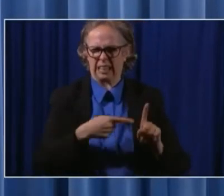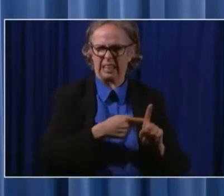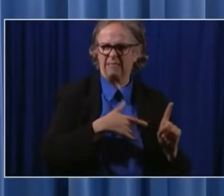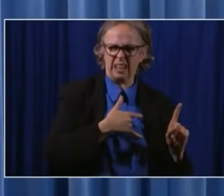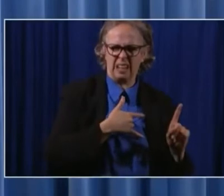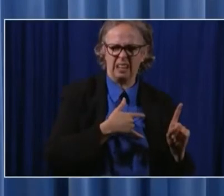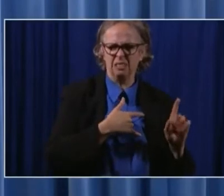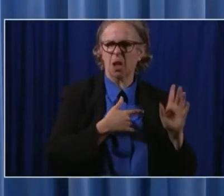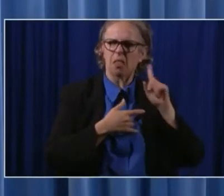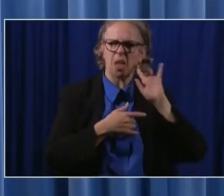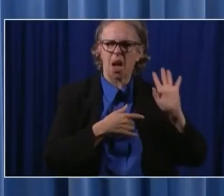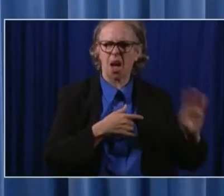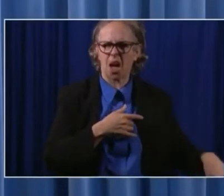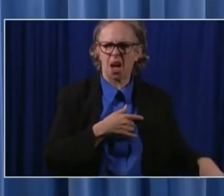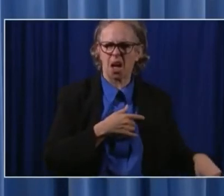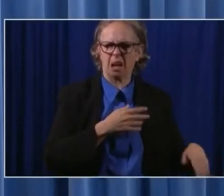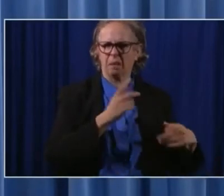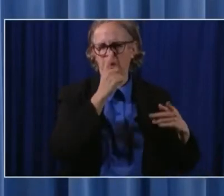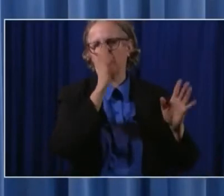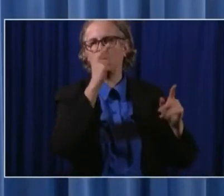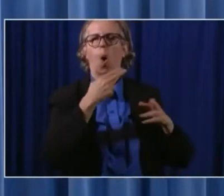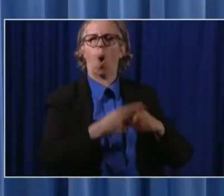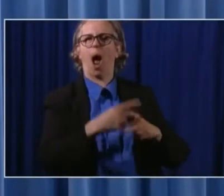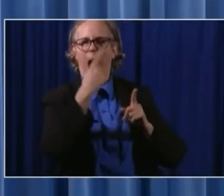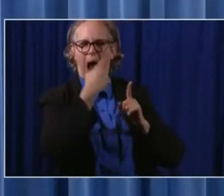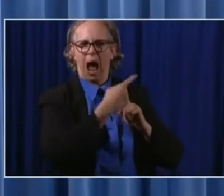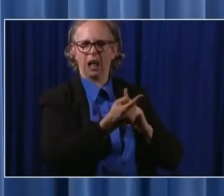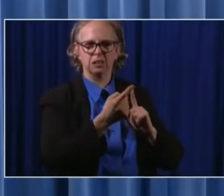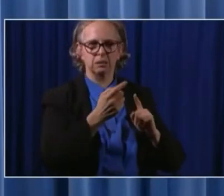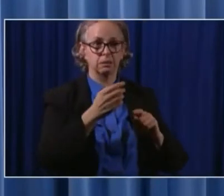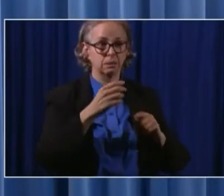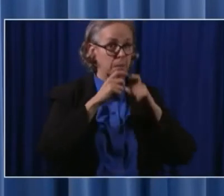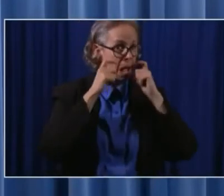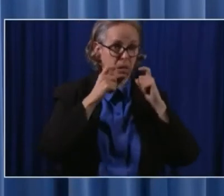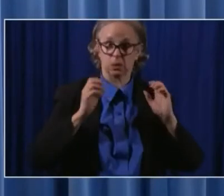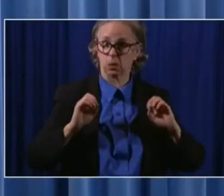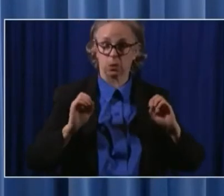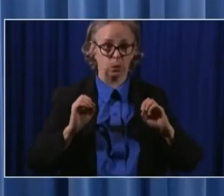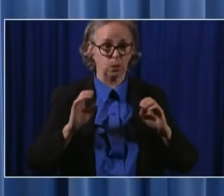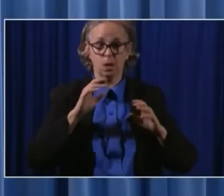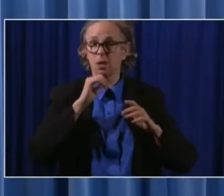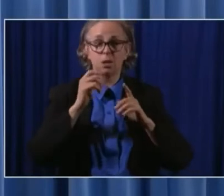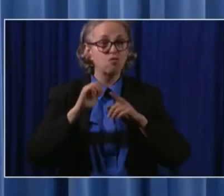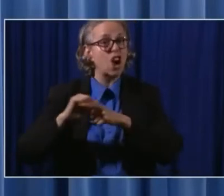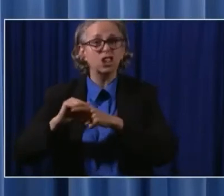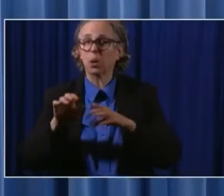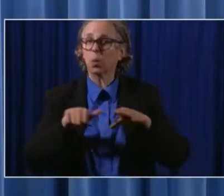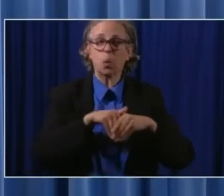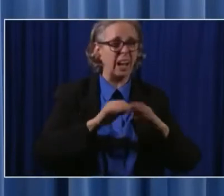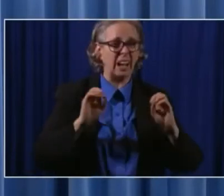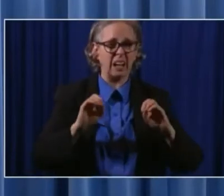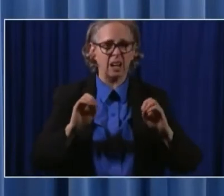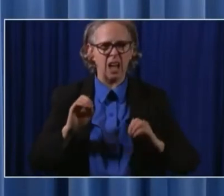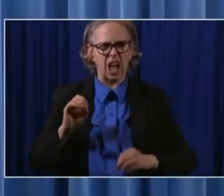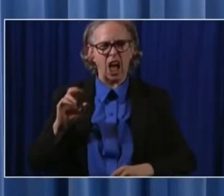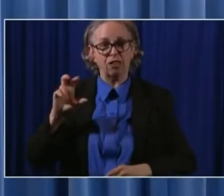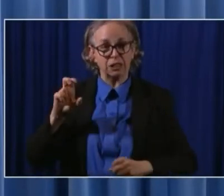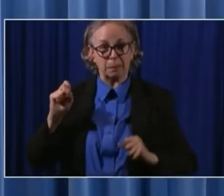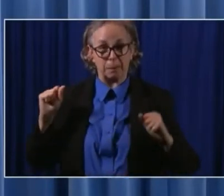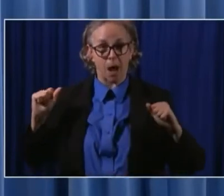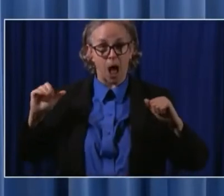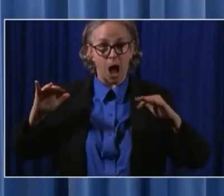off as allergies, didn't wear a mask to the rehearsal nor to the wedding. About 300 people attended the outdoor ceremony and indoor